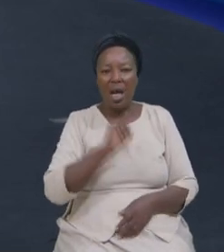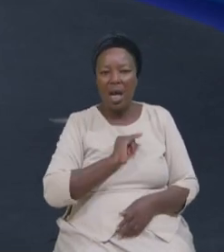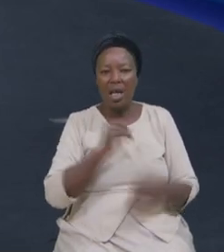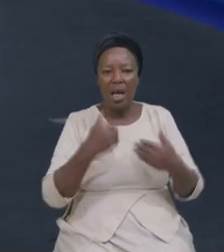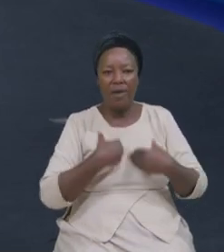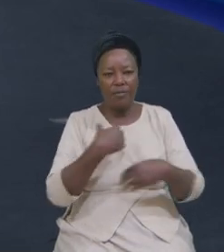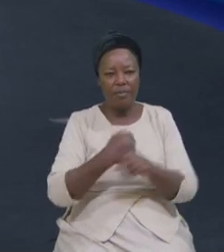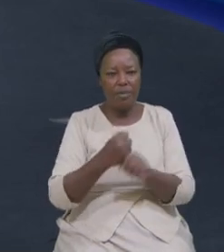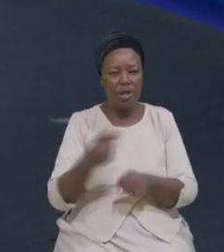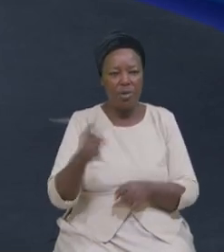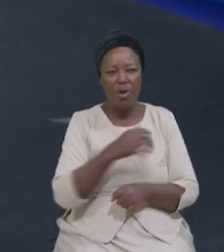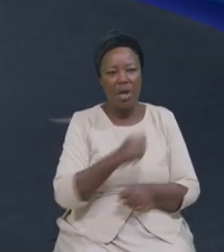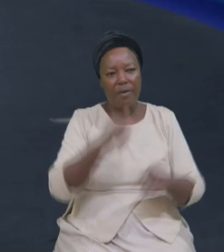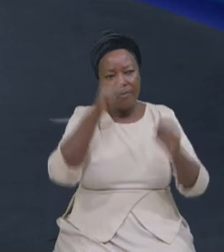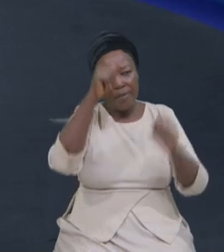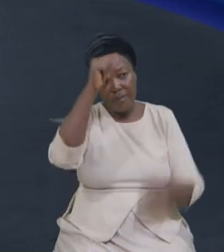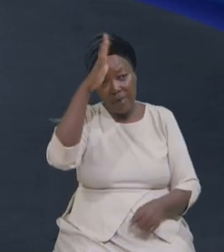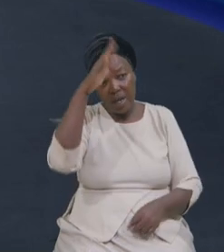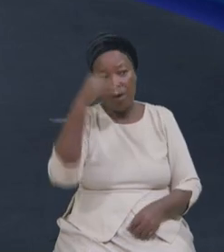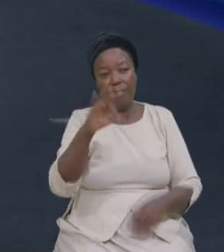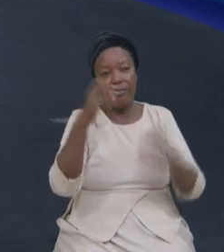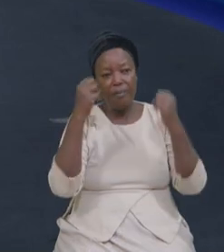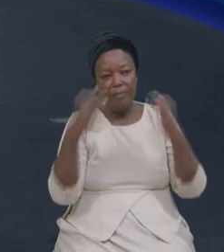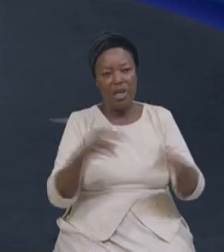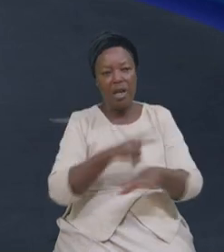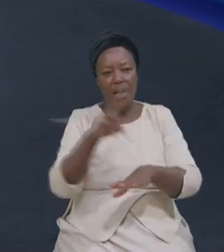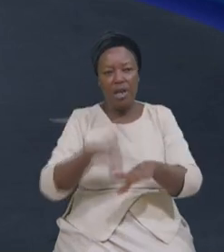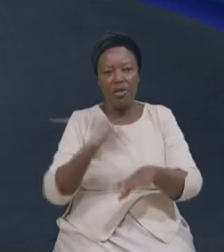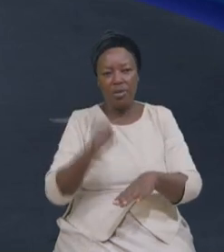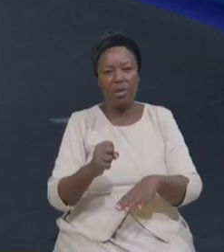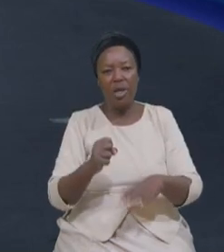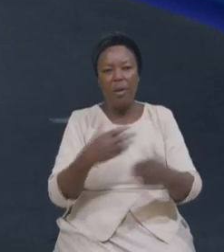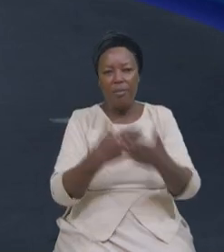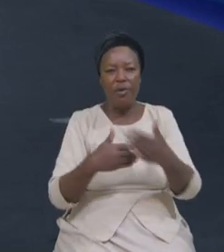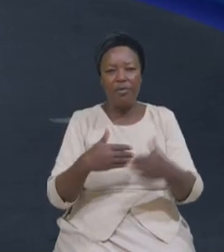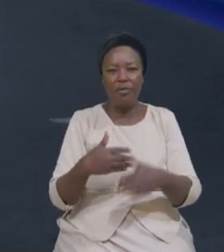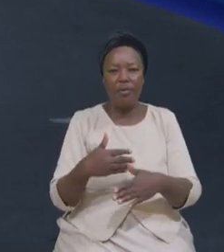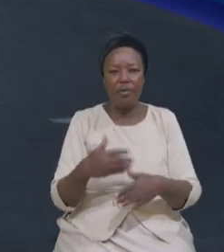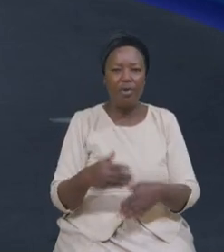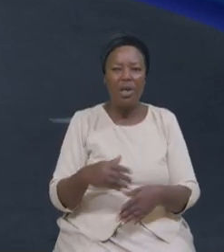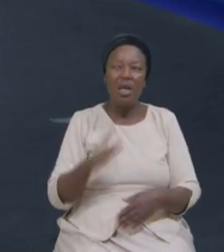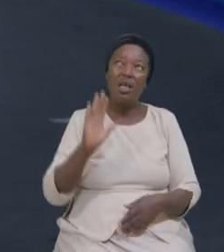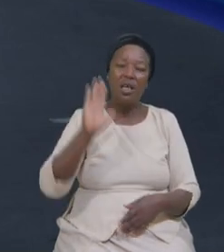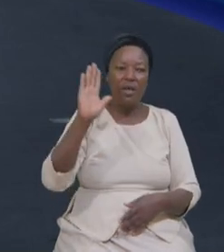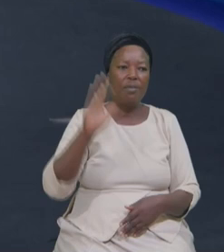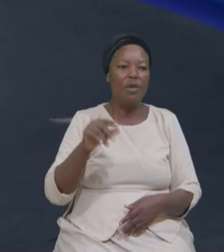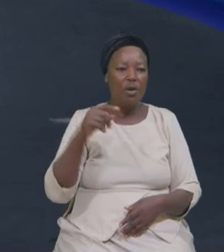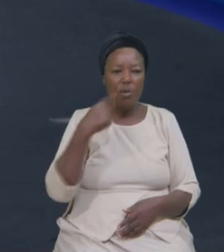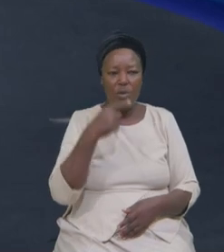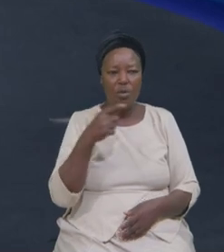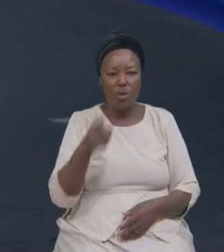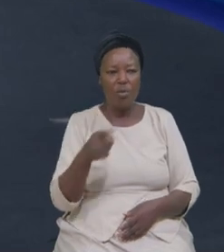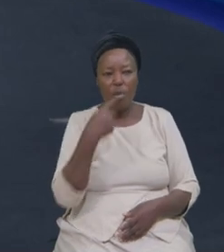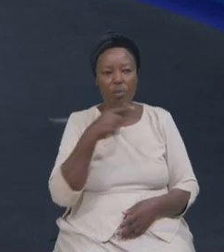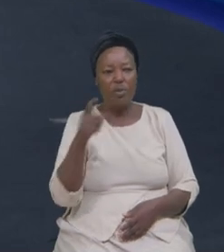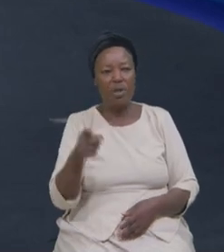thee a father of many nations before whom he believed. He